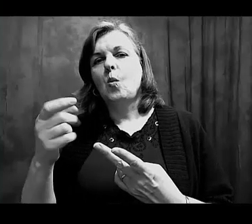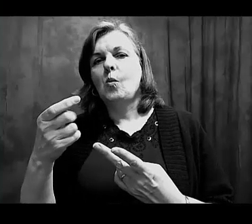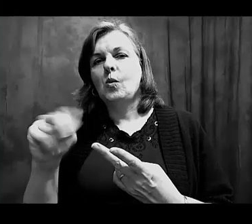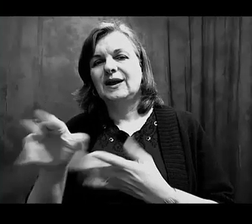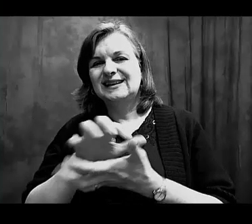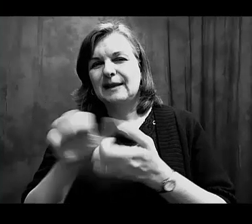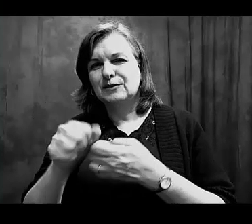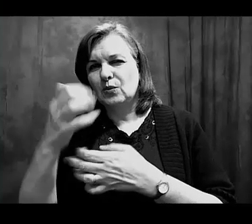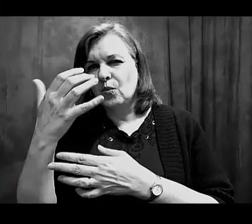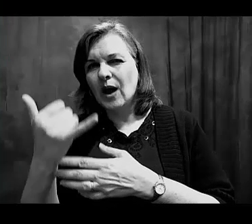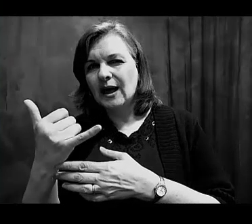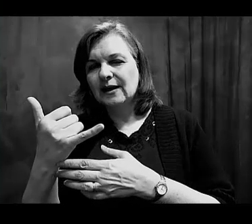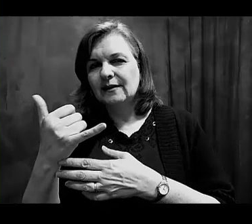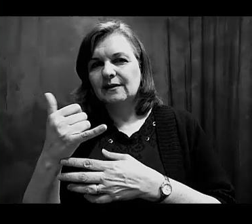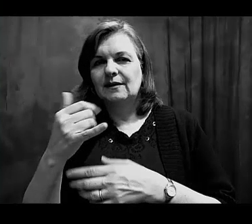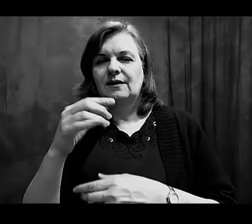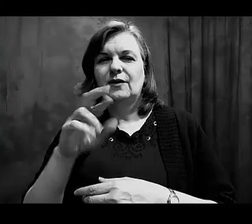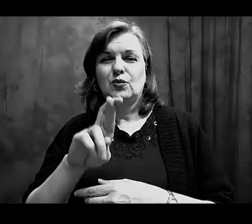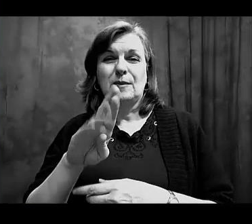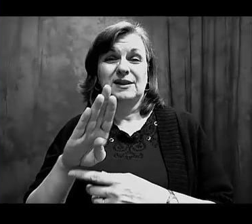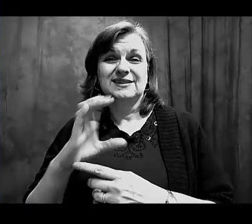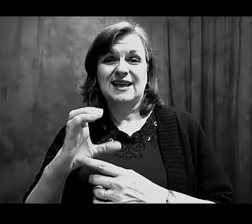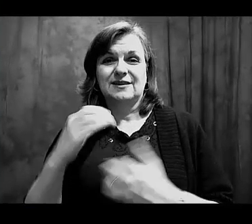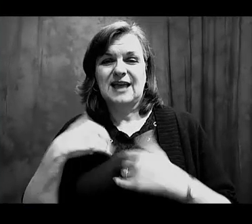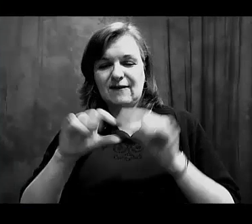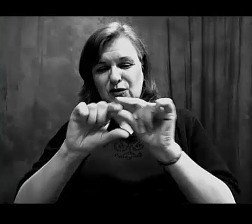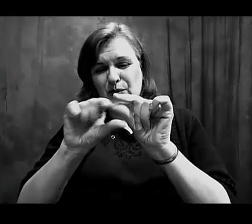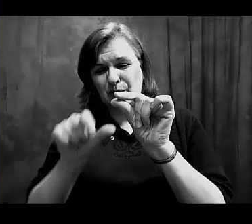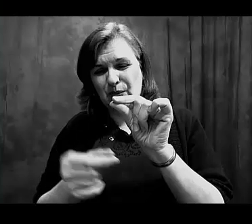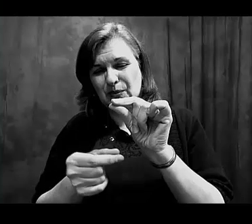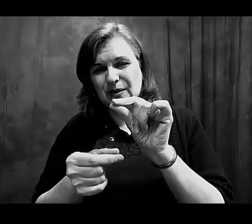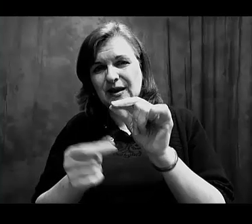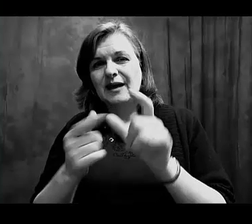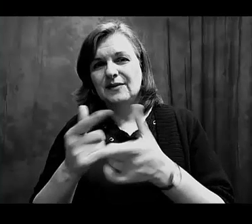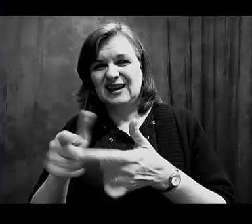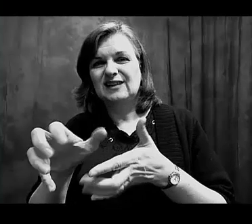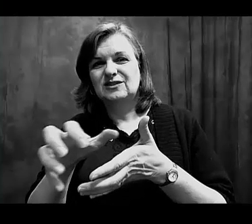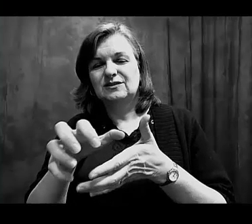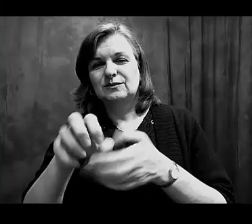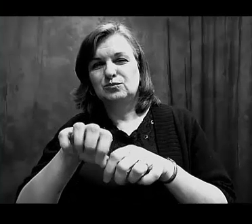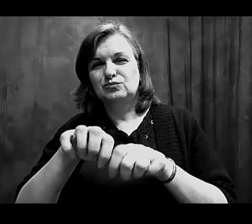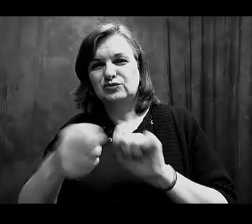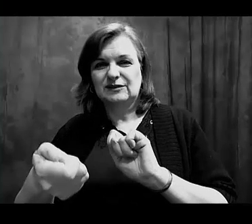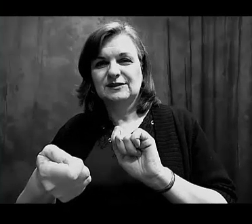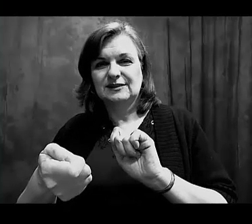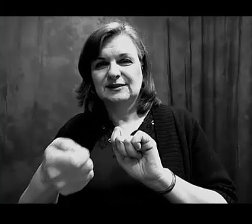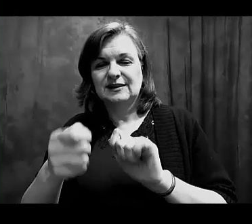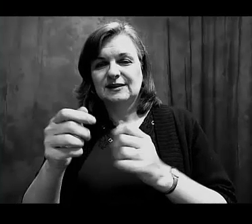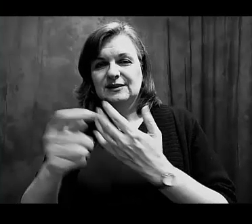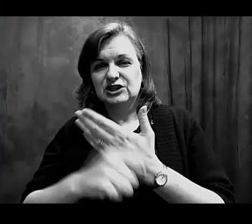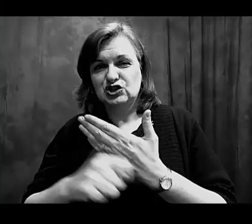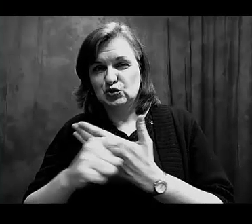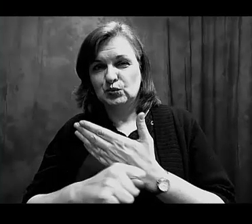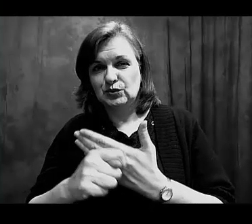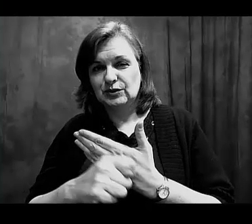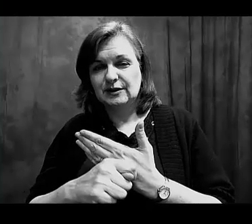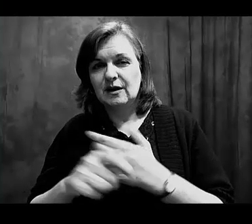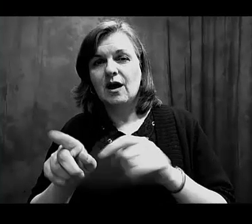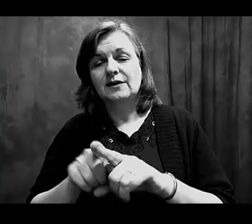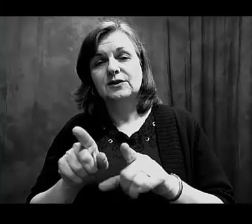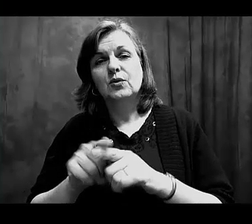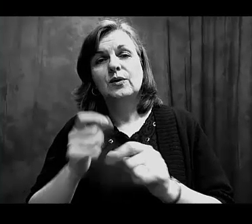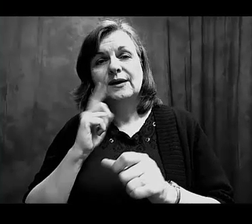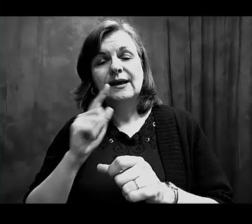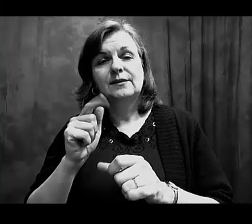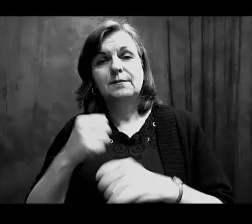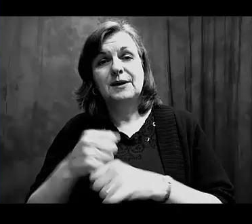and they literally can cut tissues. Okay, and it's also related to your susceptibility for malaria. It turns out if you're a